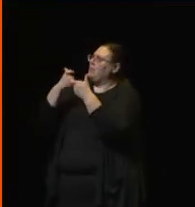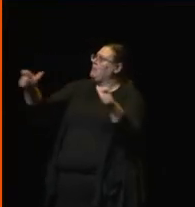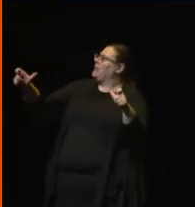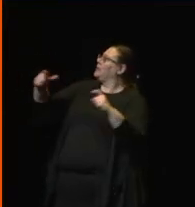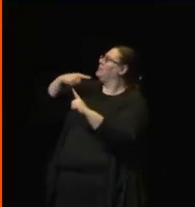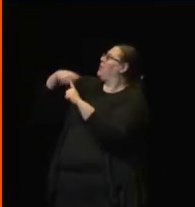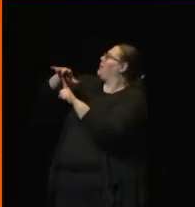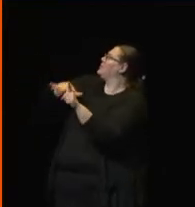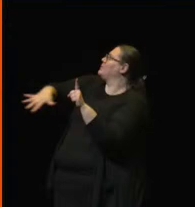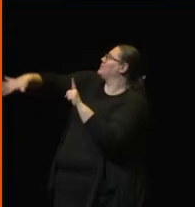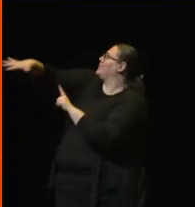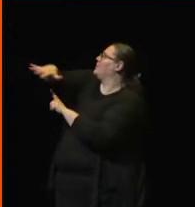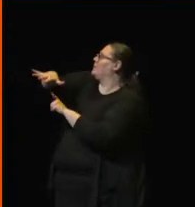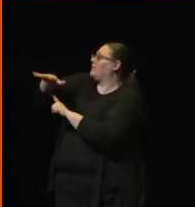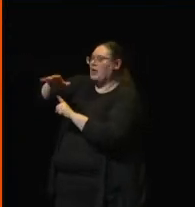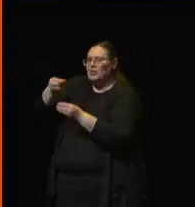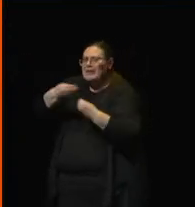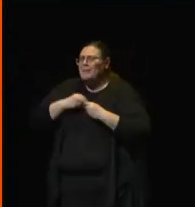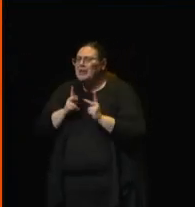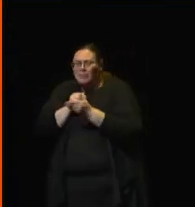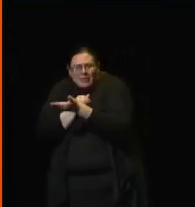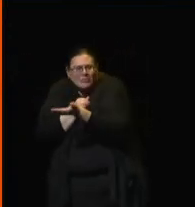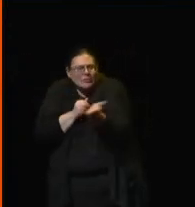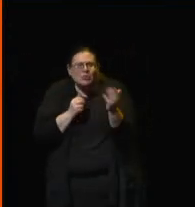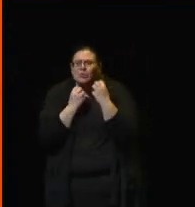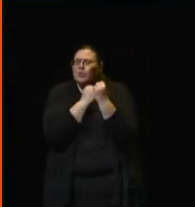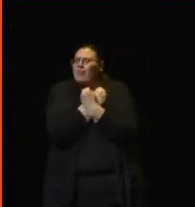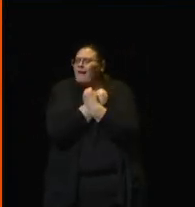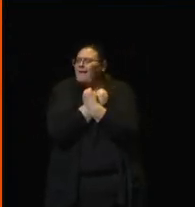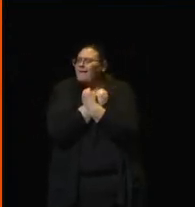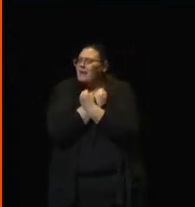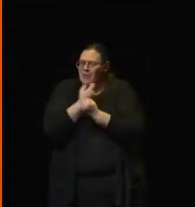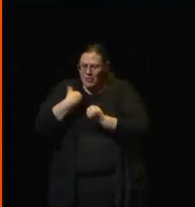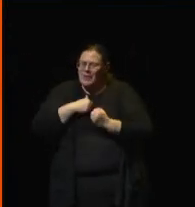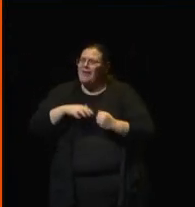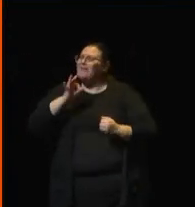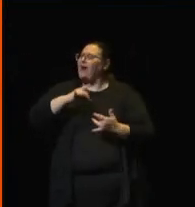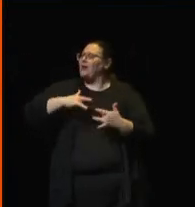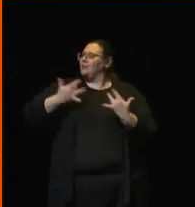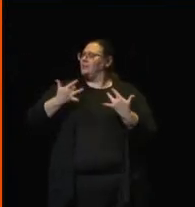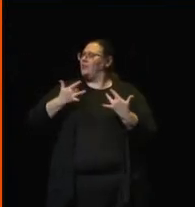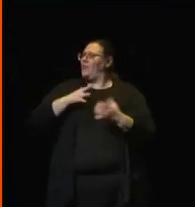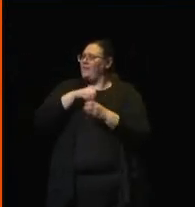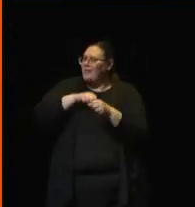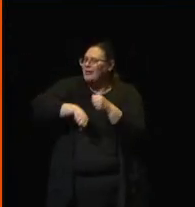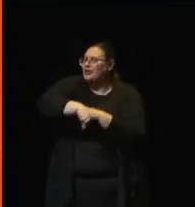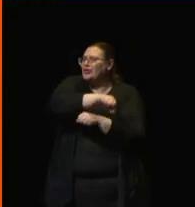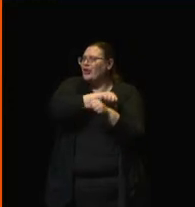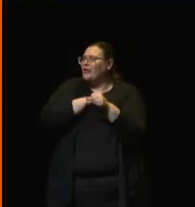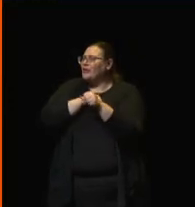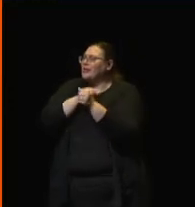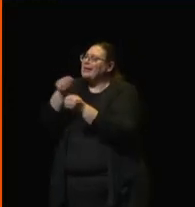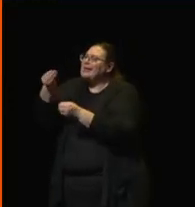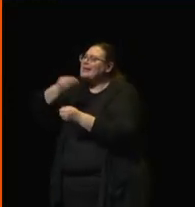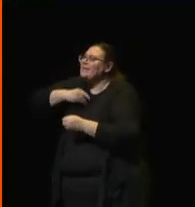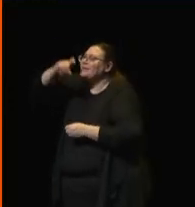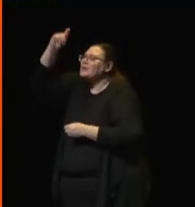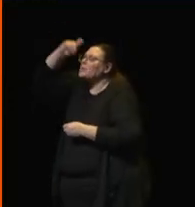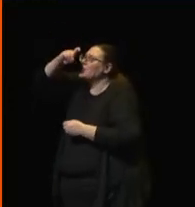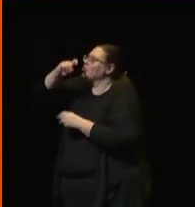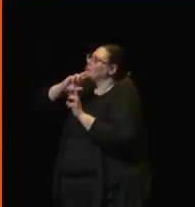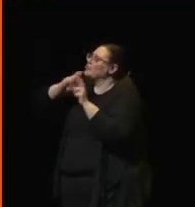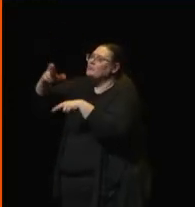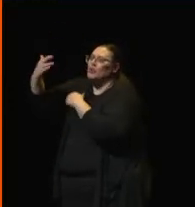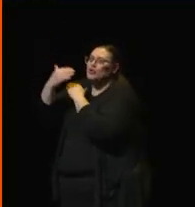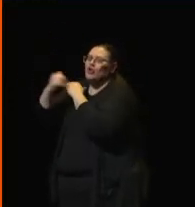have given those closest to me to love that we might find joy in each other. Give me wisdom to respond to your call in